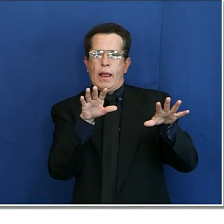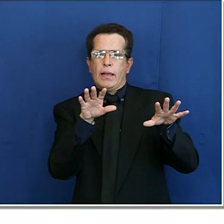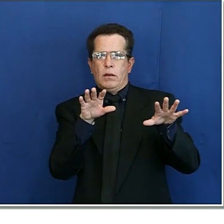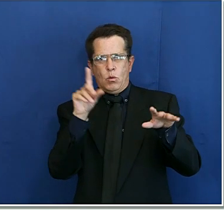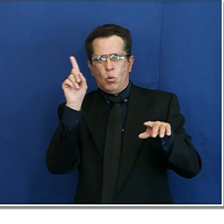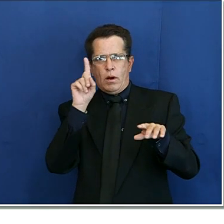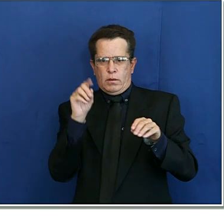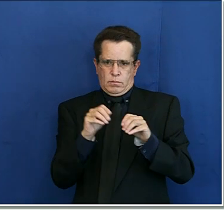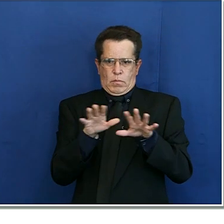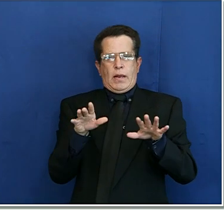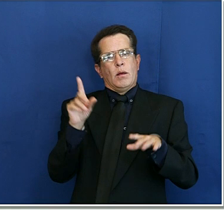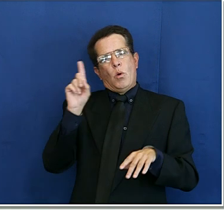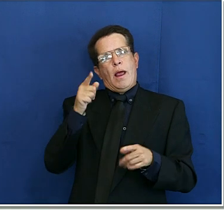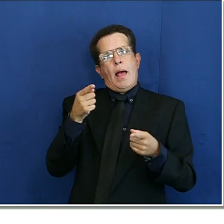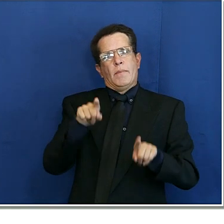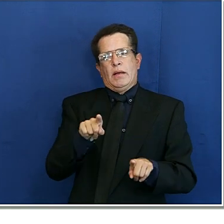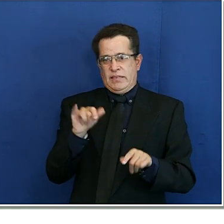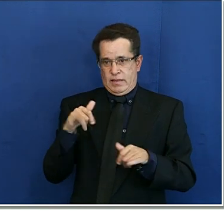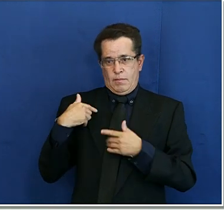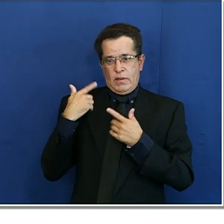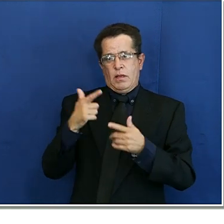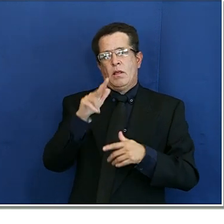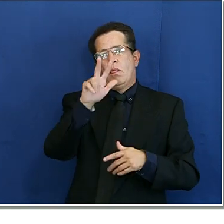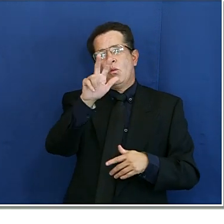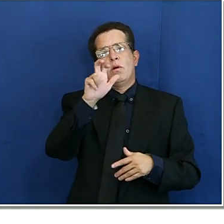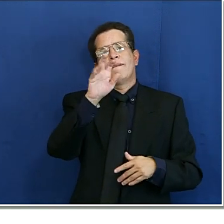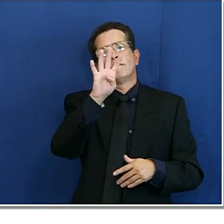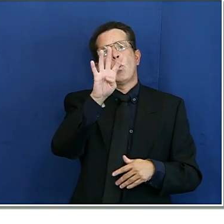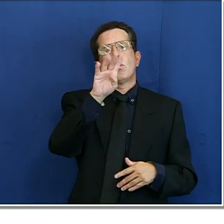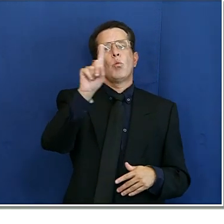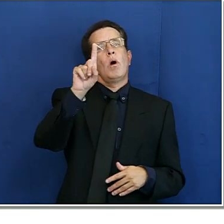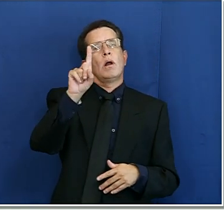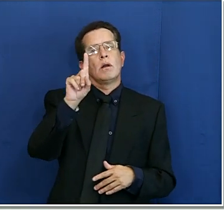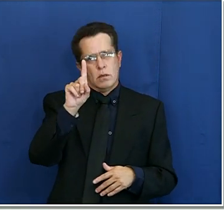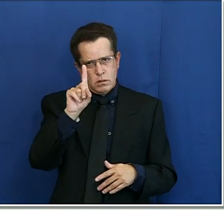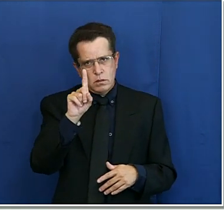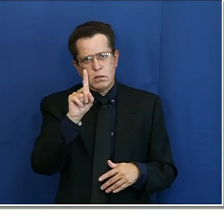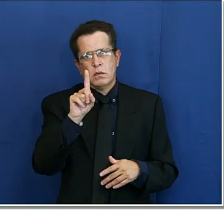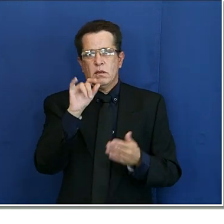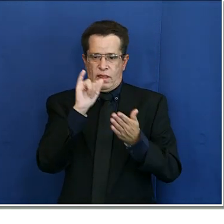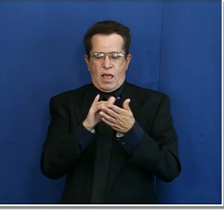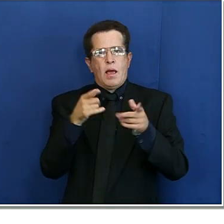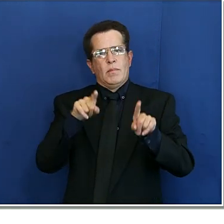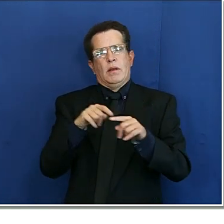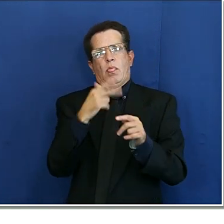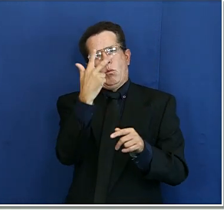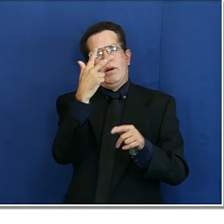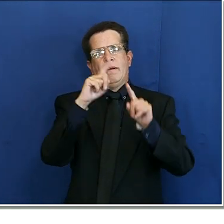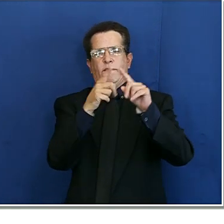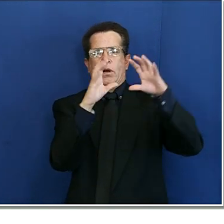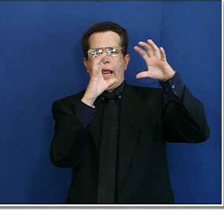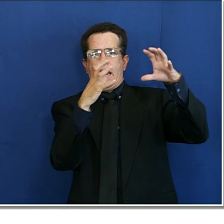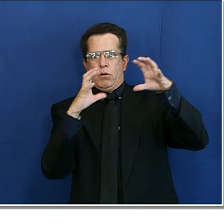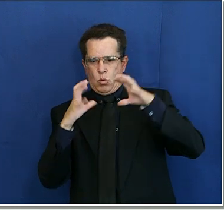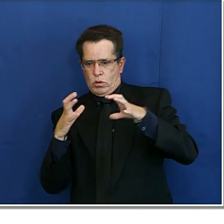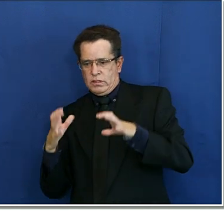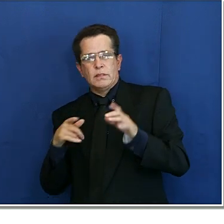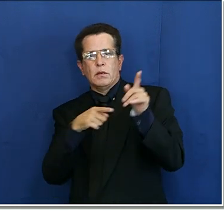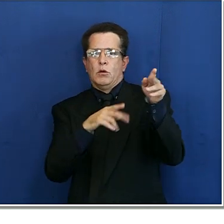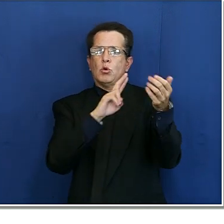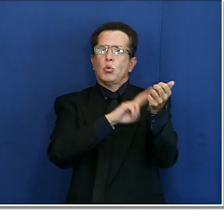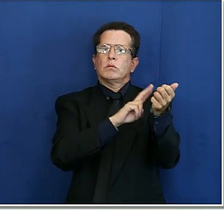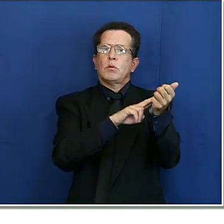Since the beginning of the pandemic, 341 total outbreaks have occurred in 3 categories: skilled nursing